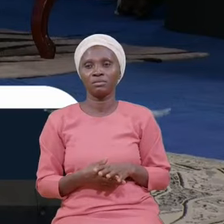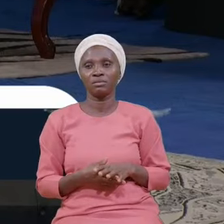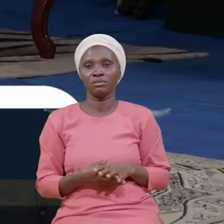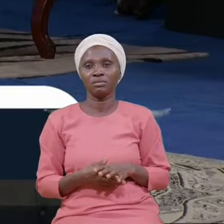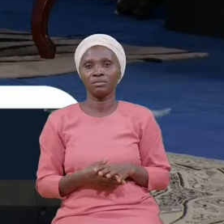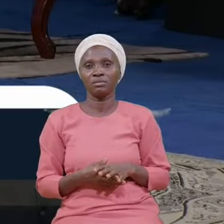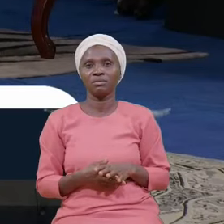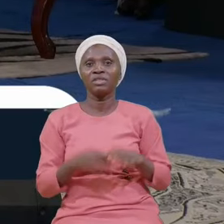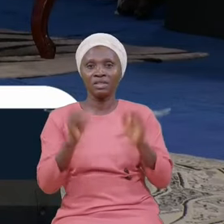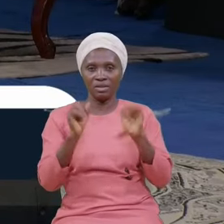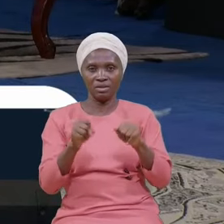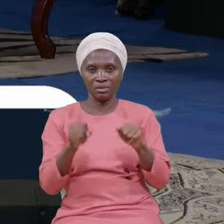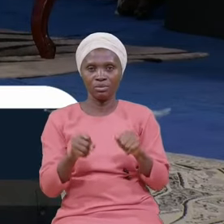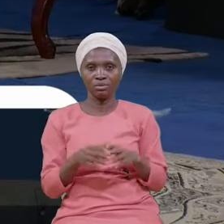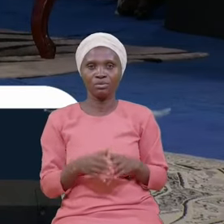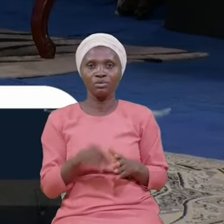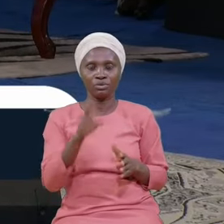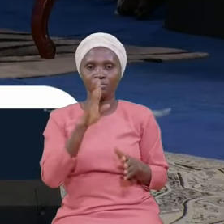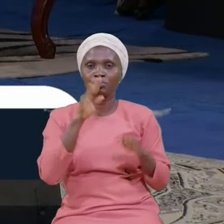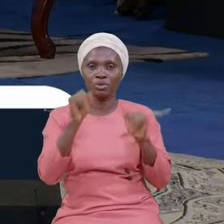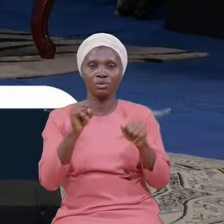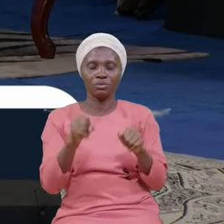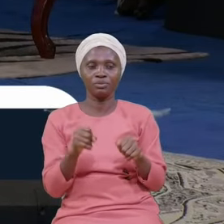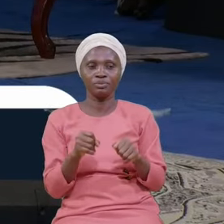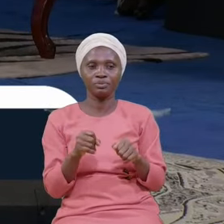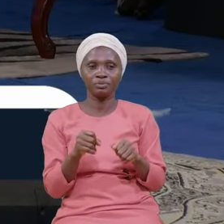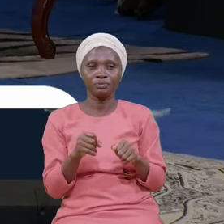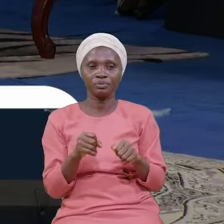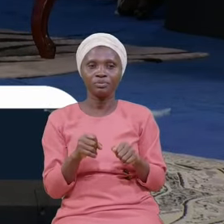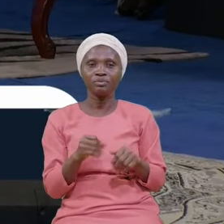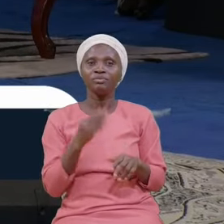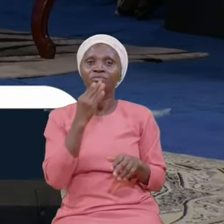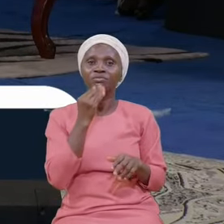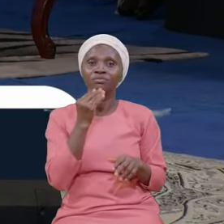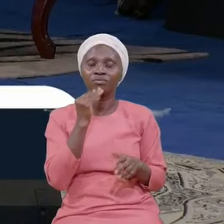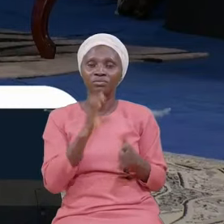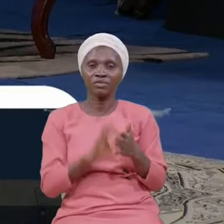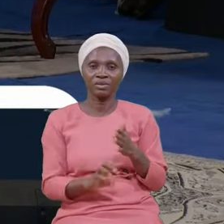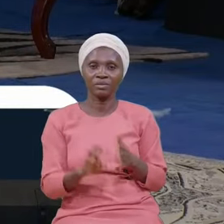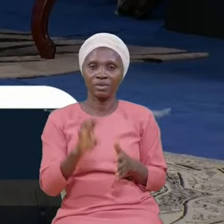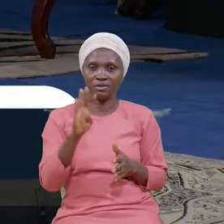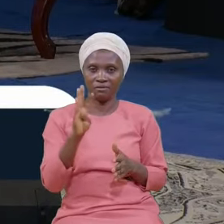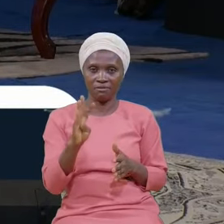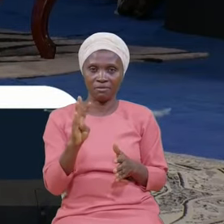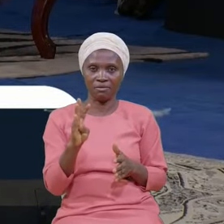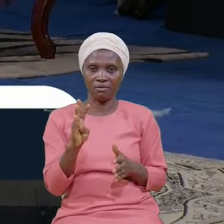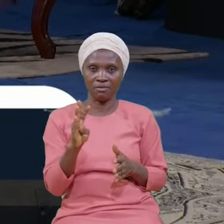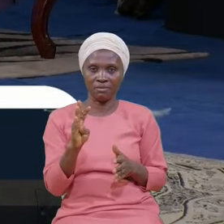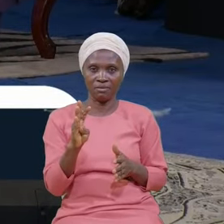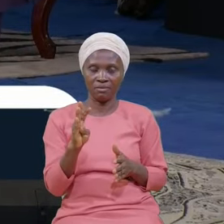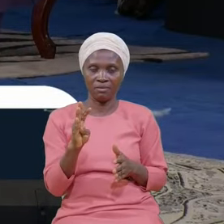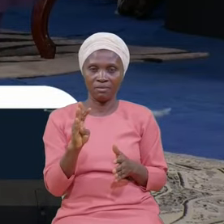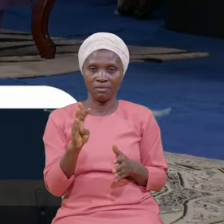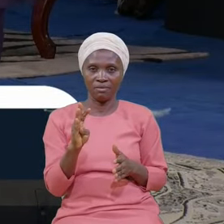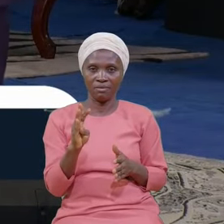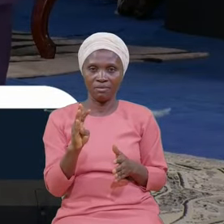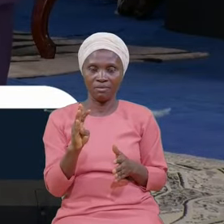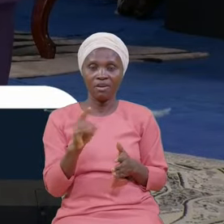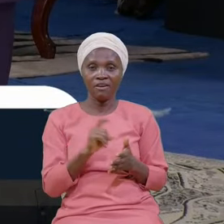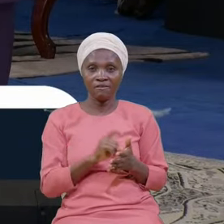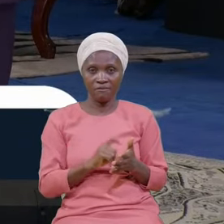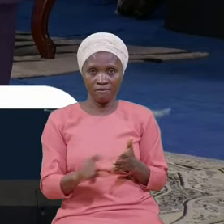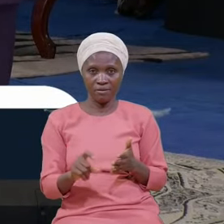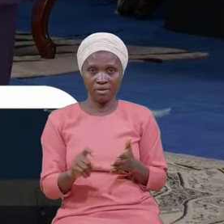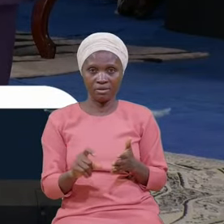life look at ch 4 Hebrews chapter 4 we're looking at verse 14